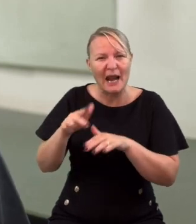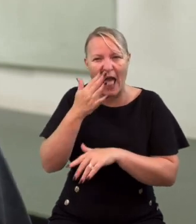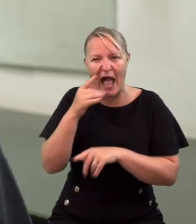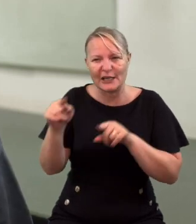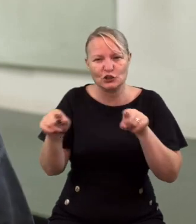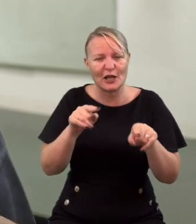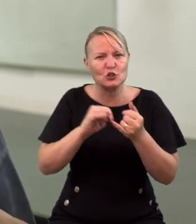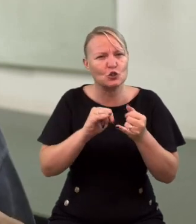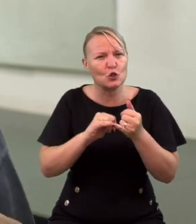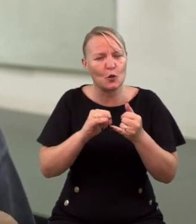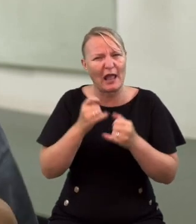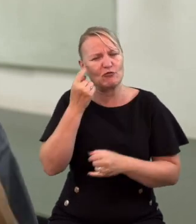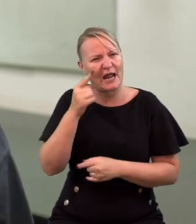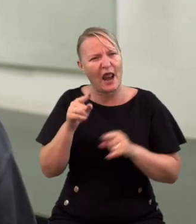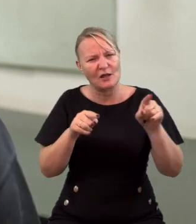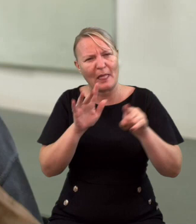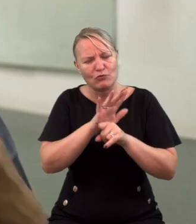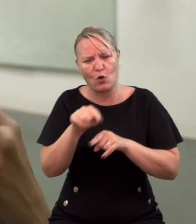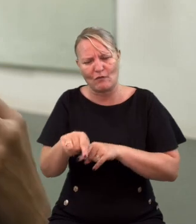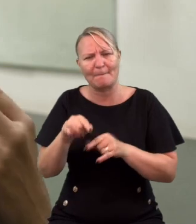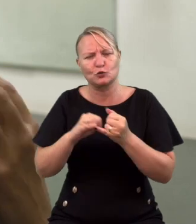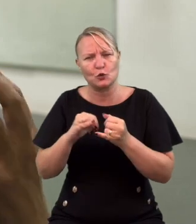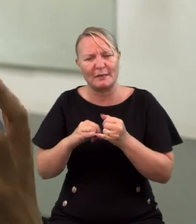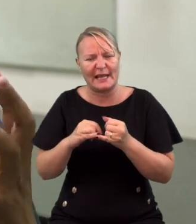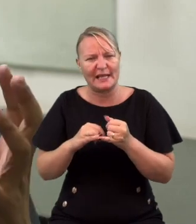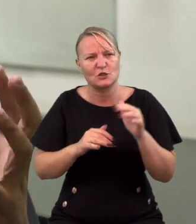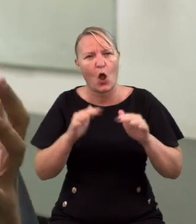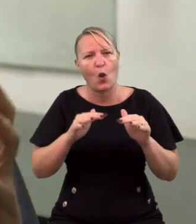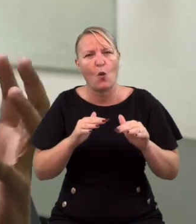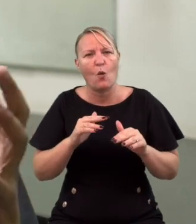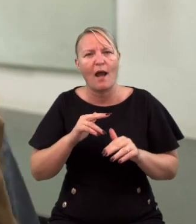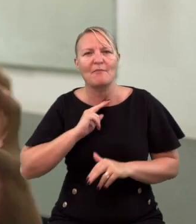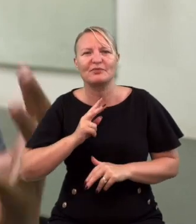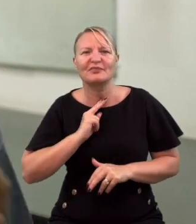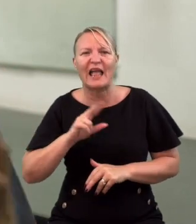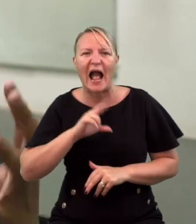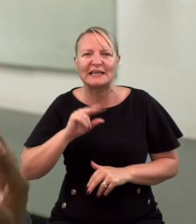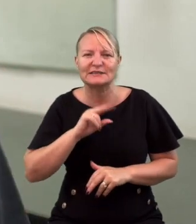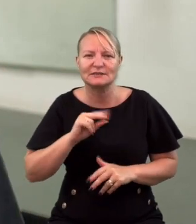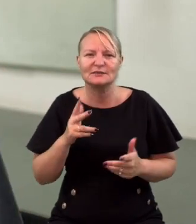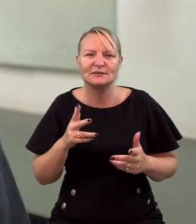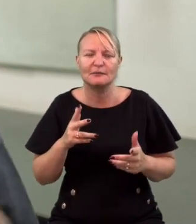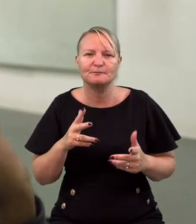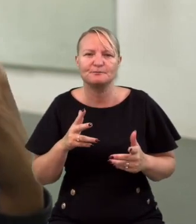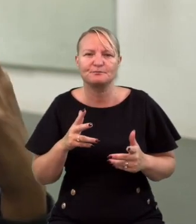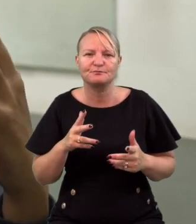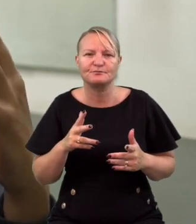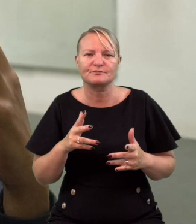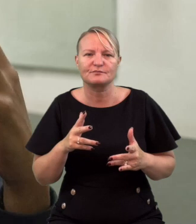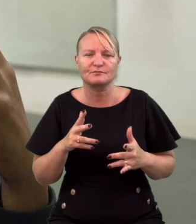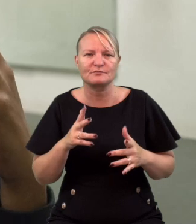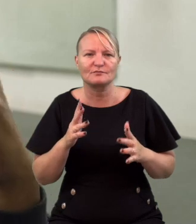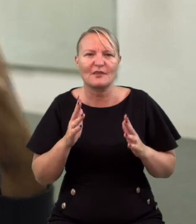got quite. It's more enunciated and more. Yeah, I think the accent is just. I have to